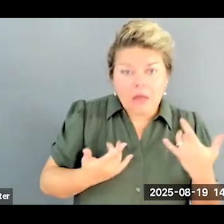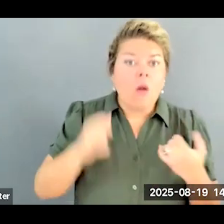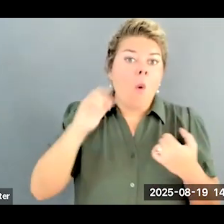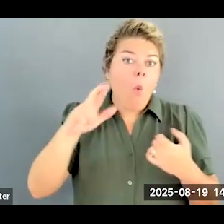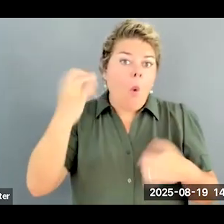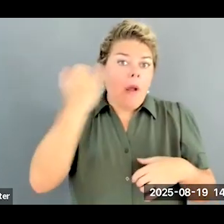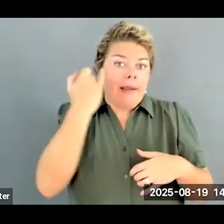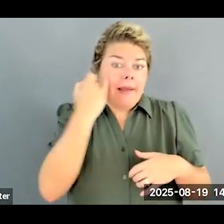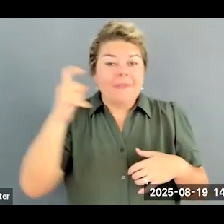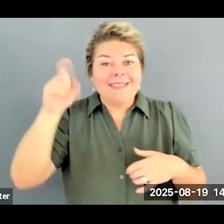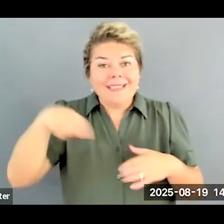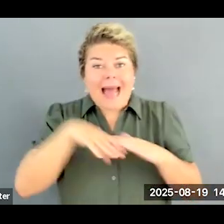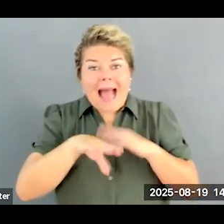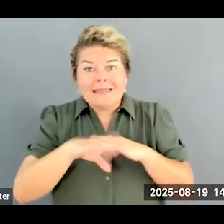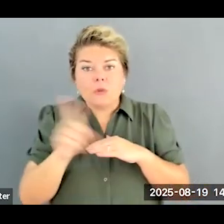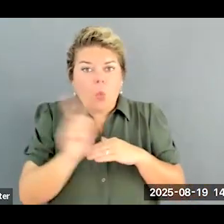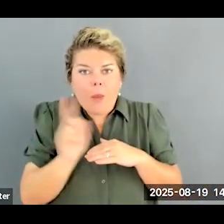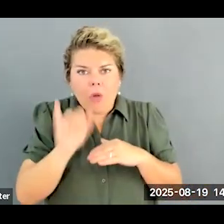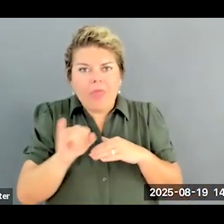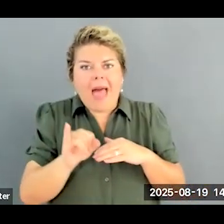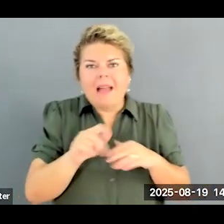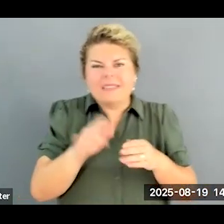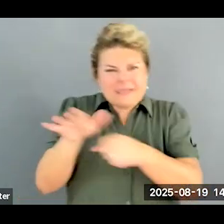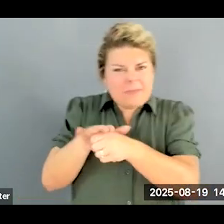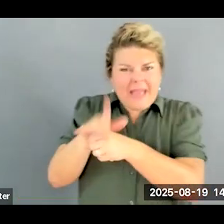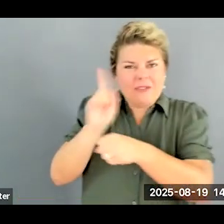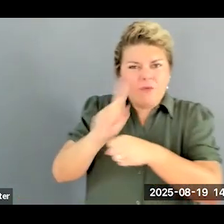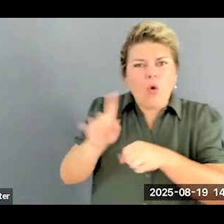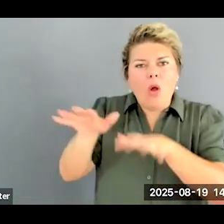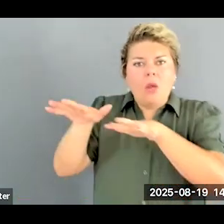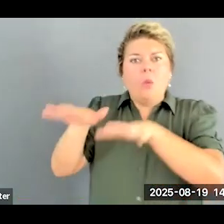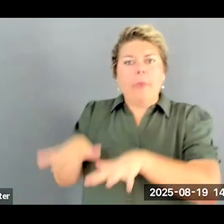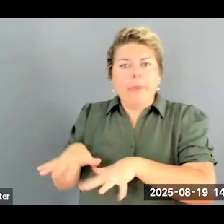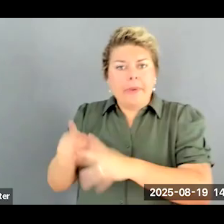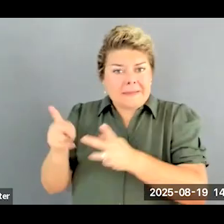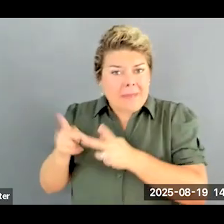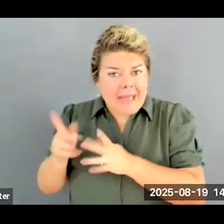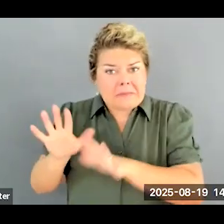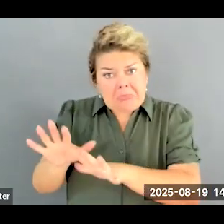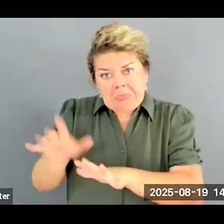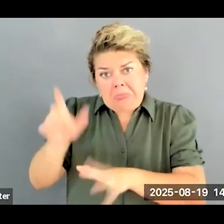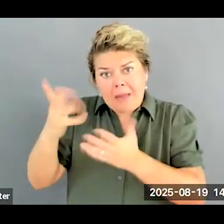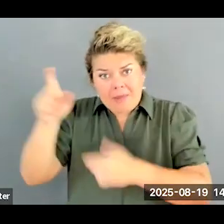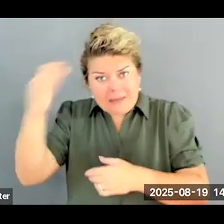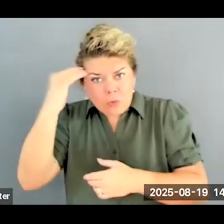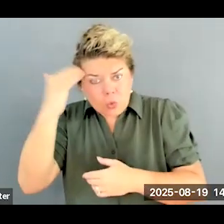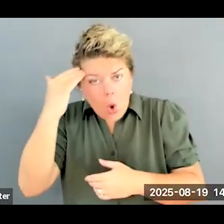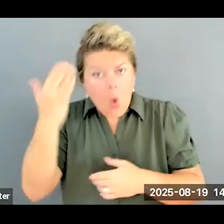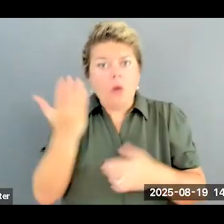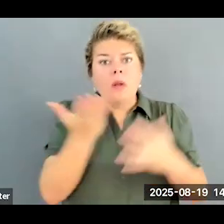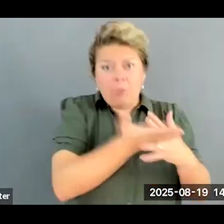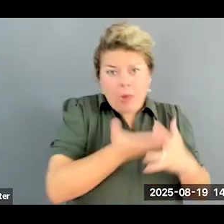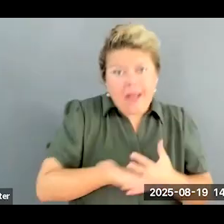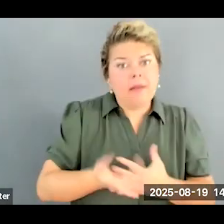they need to have access to where that retreat space is, if they need a place to go and decompress or take breaks between